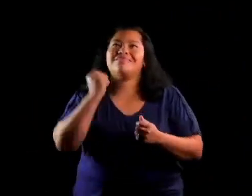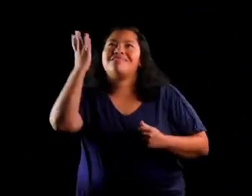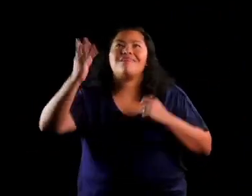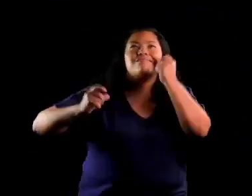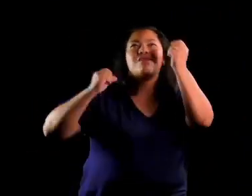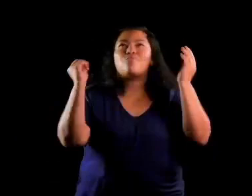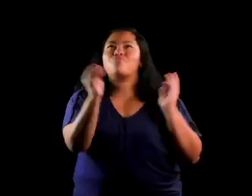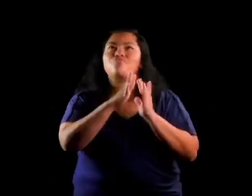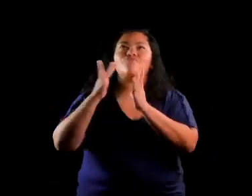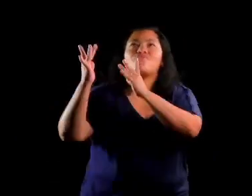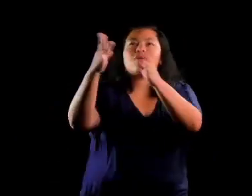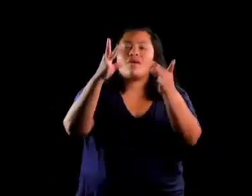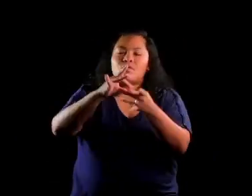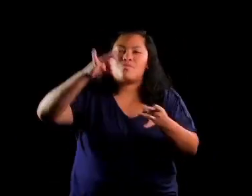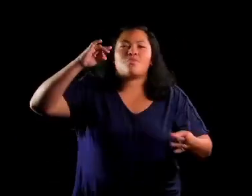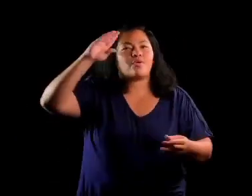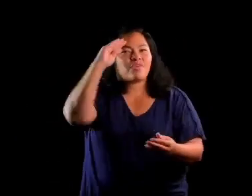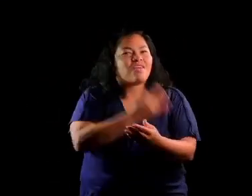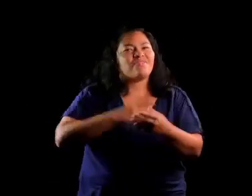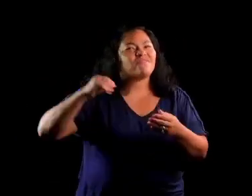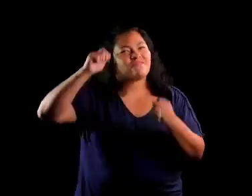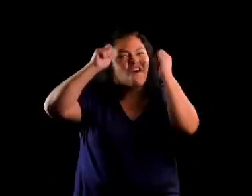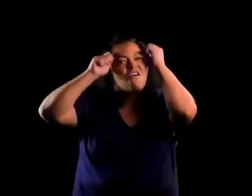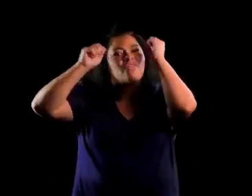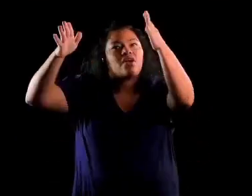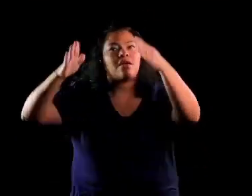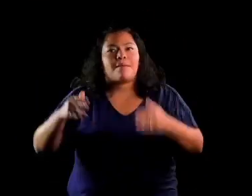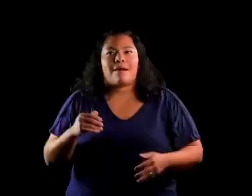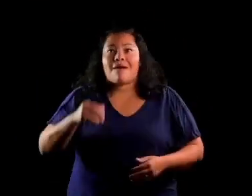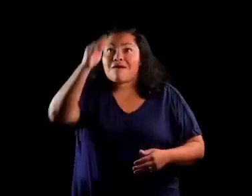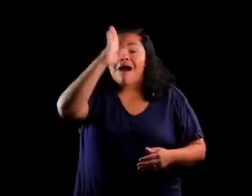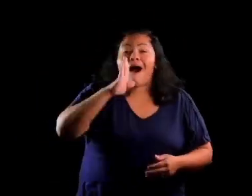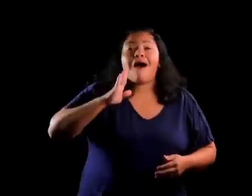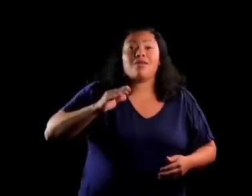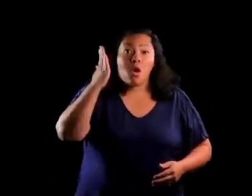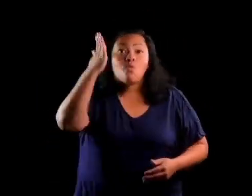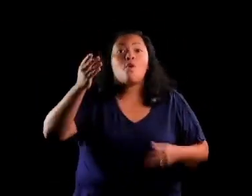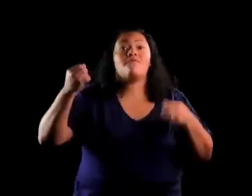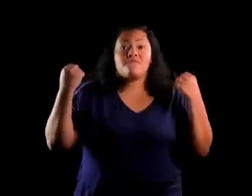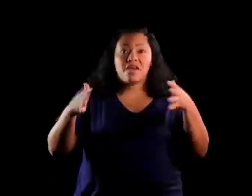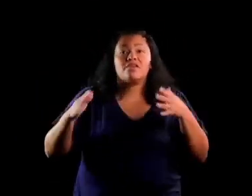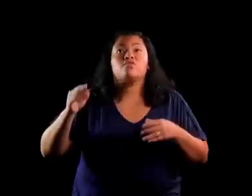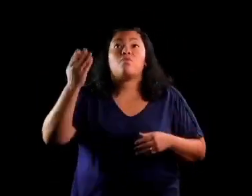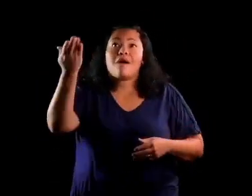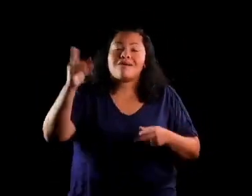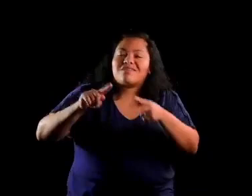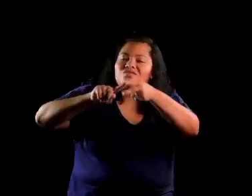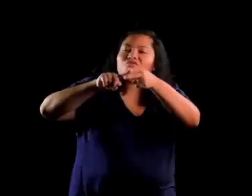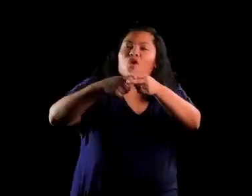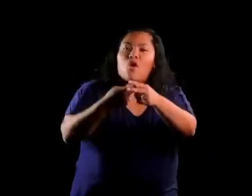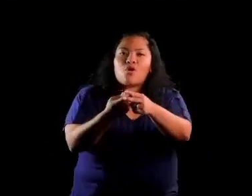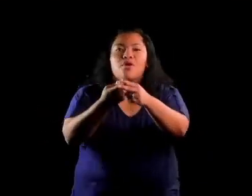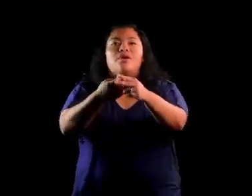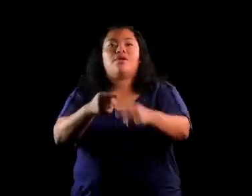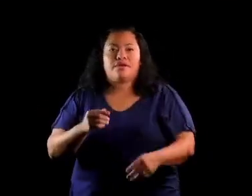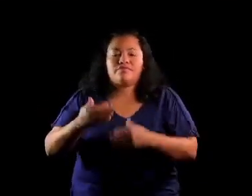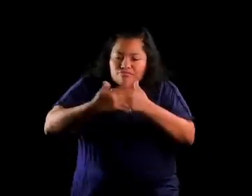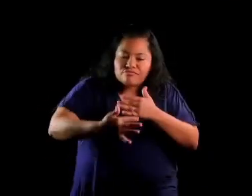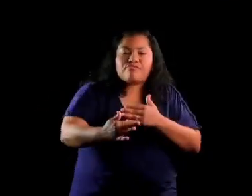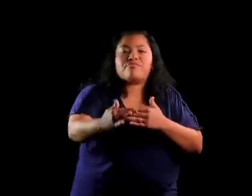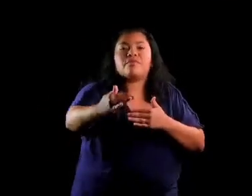The praises of the Spirit, Son, and Father, our God will finish what He